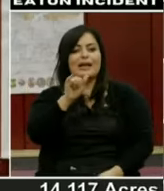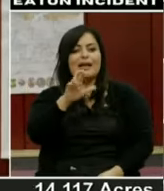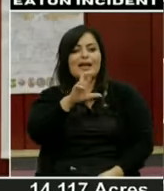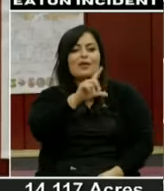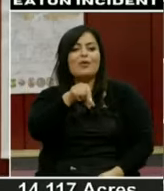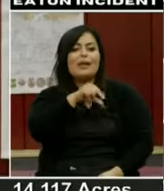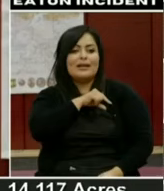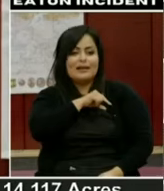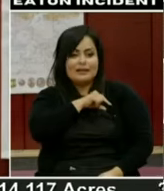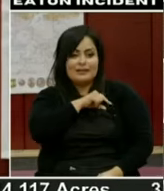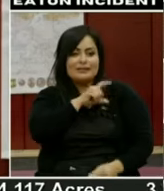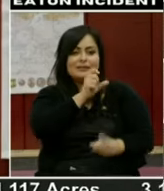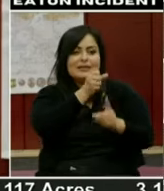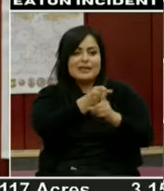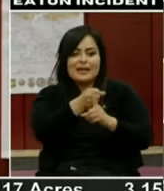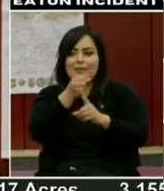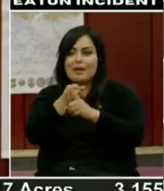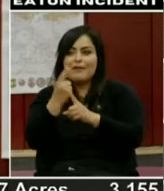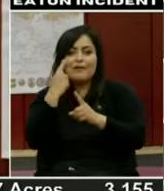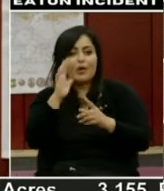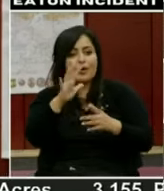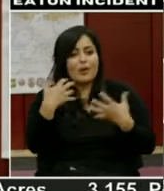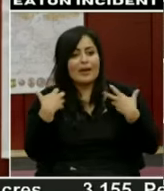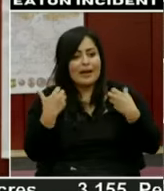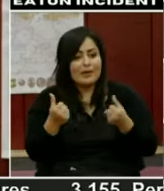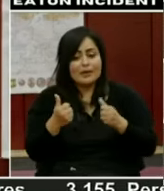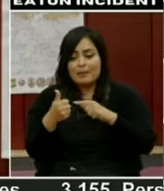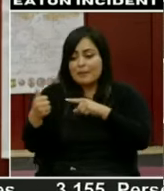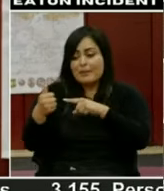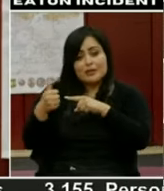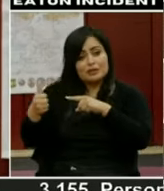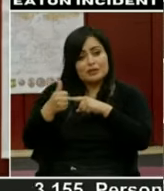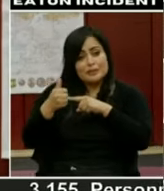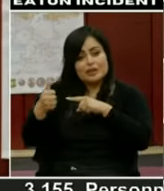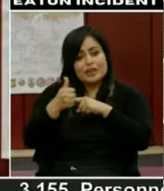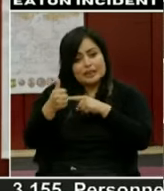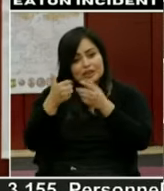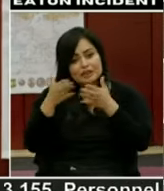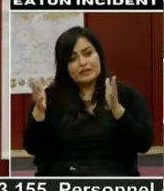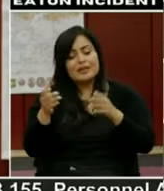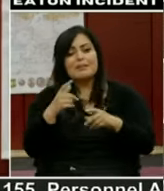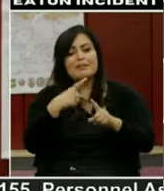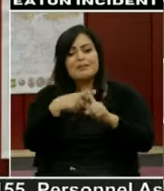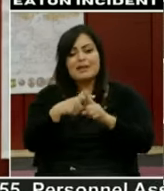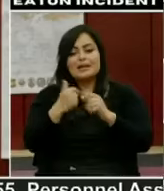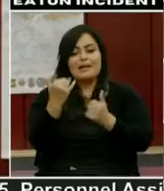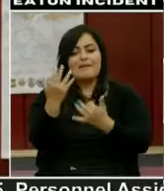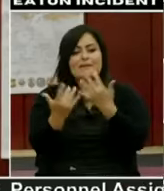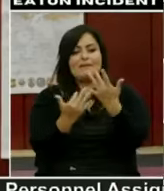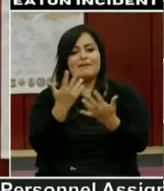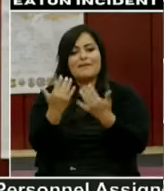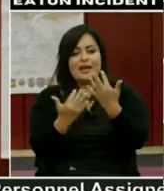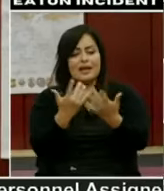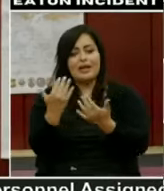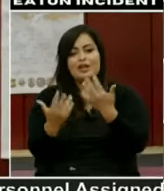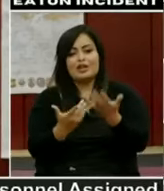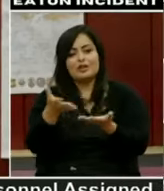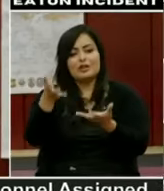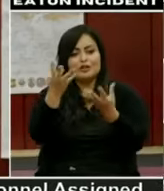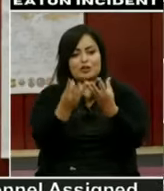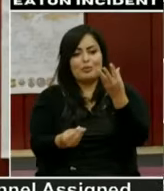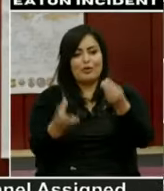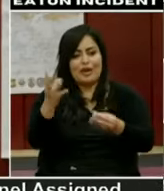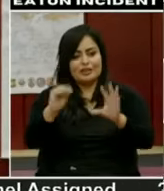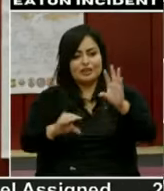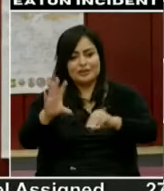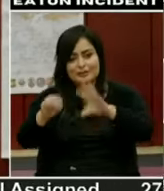I'm looking at the impacts to public health, public transportation, and all of our fire suppression responders that are in the system. I